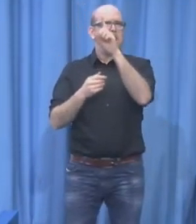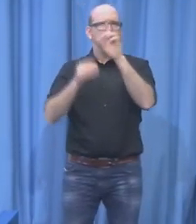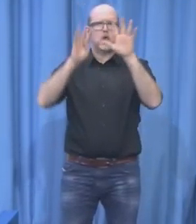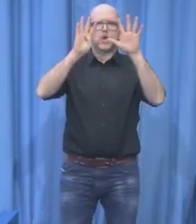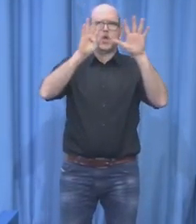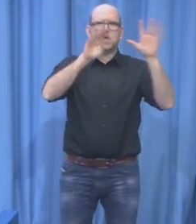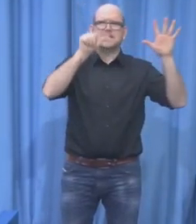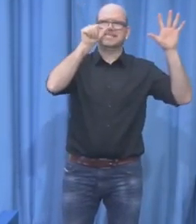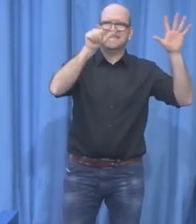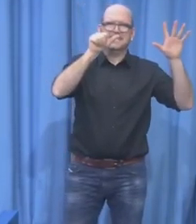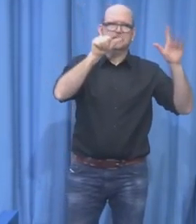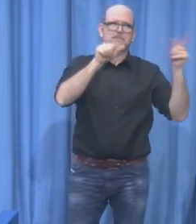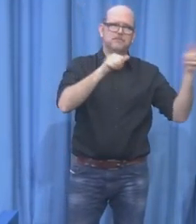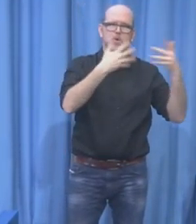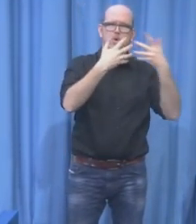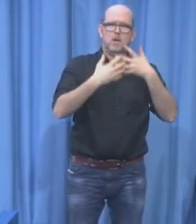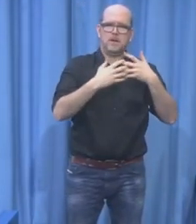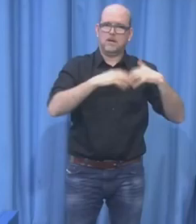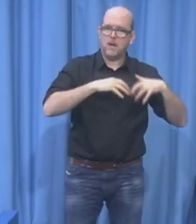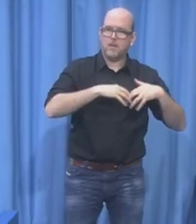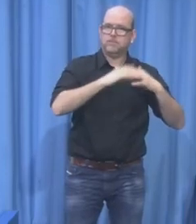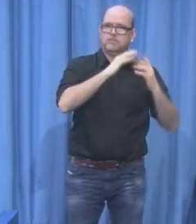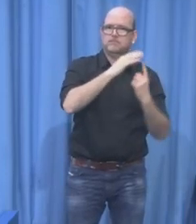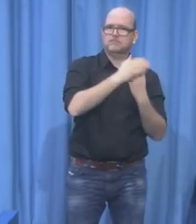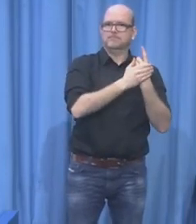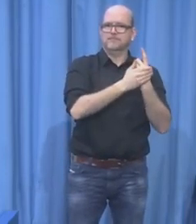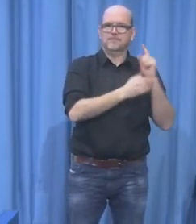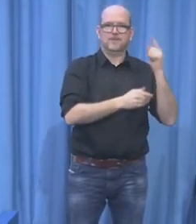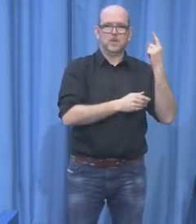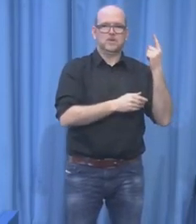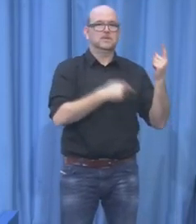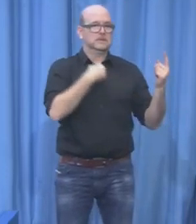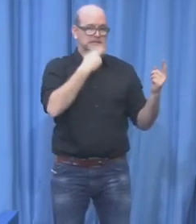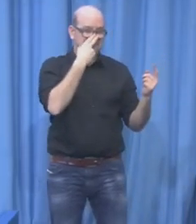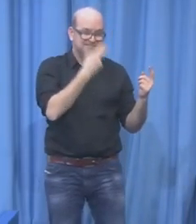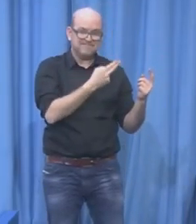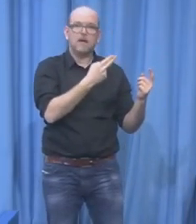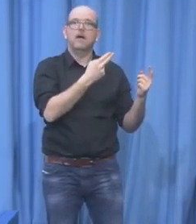with the concept and the idea in relation to it. In early